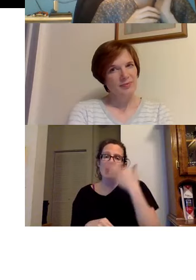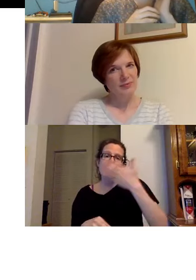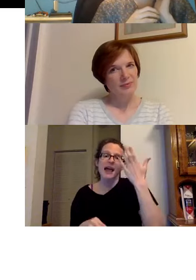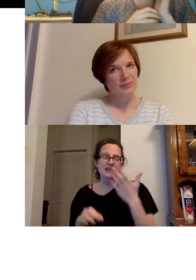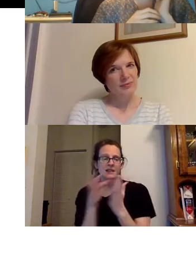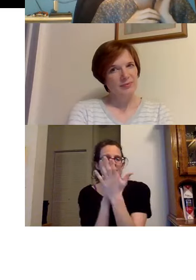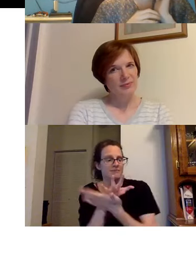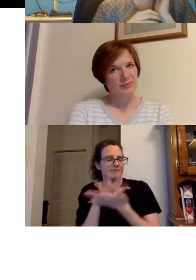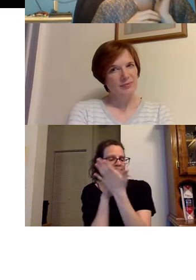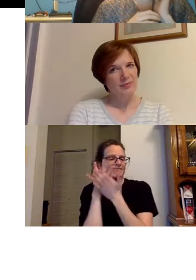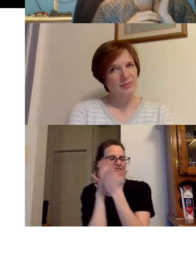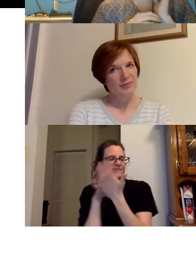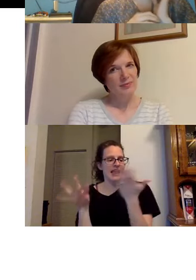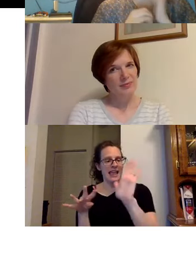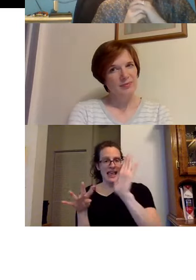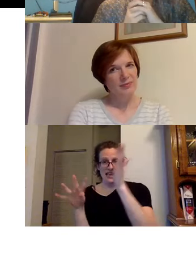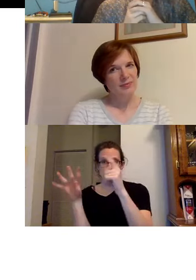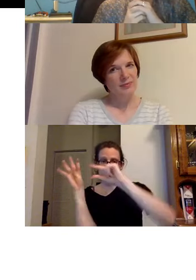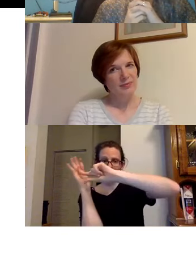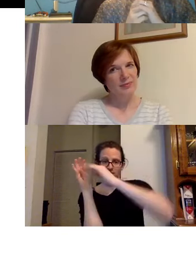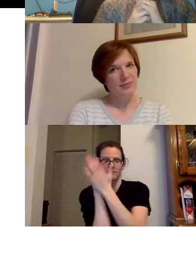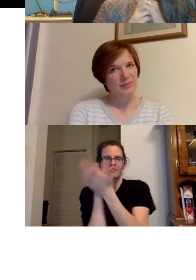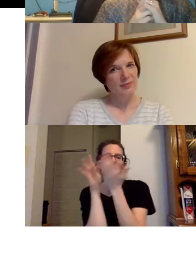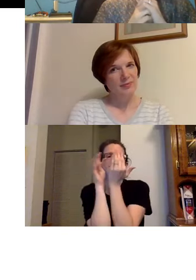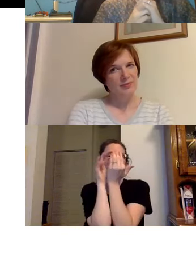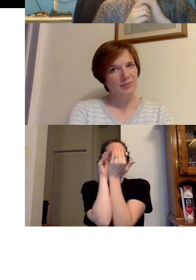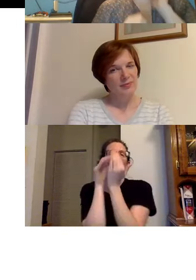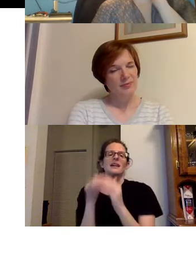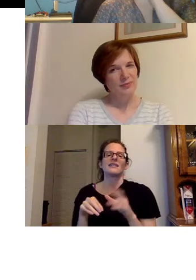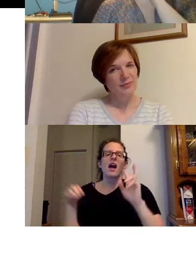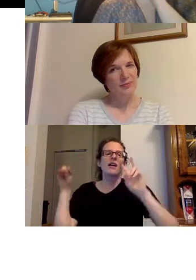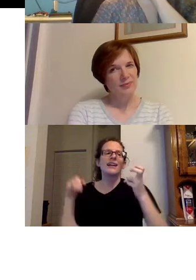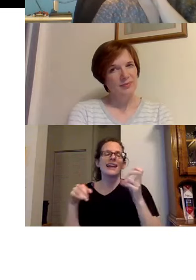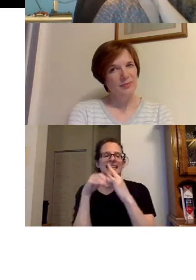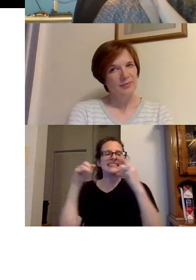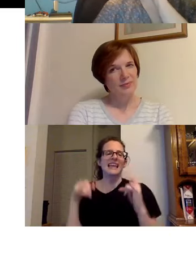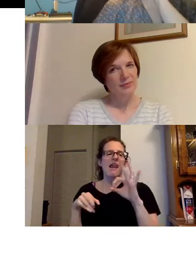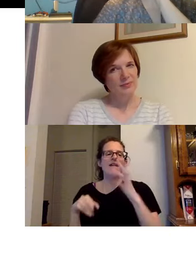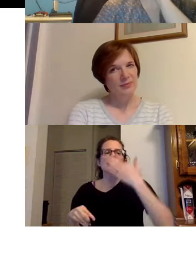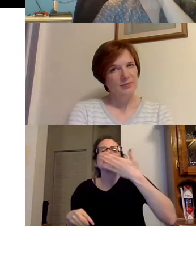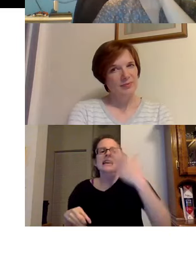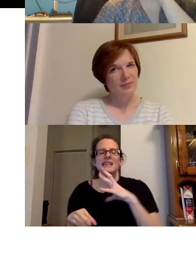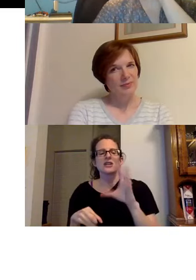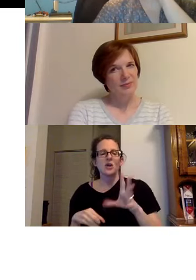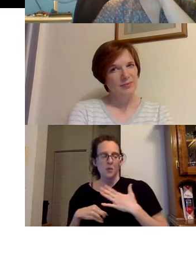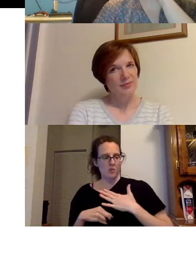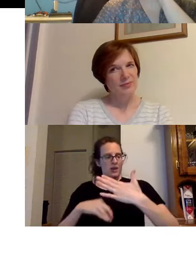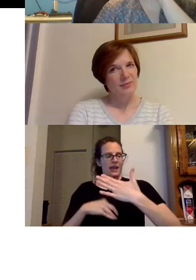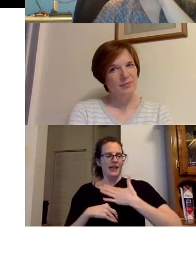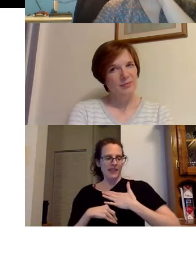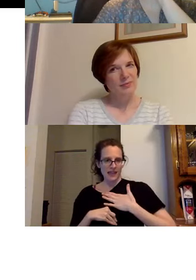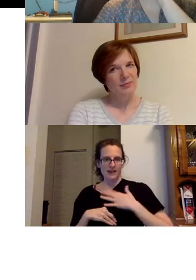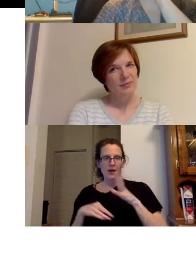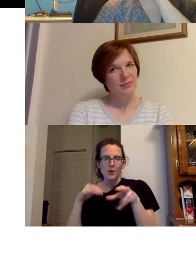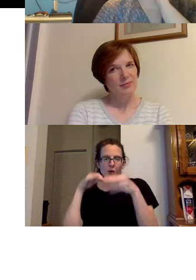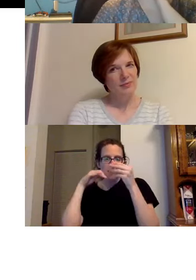together over your nose and your mouth to create a scent tint. And then just breathe in those aromatic vapors for a